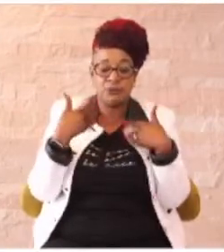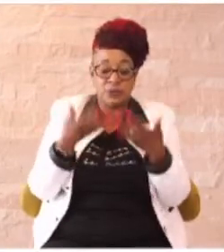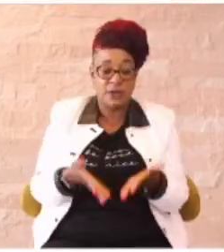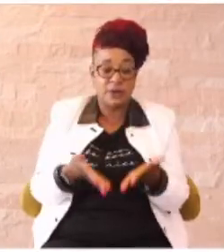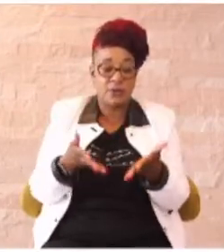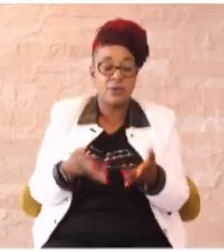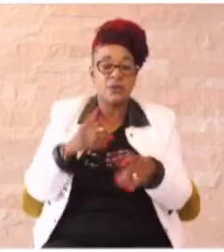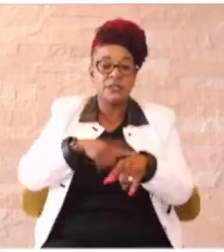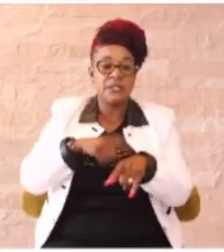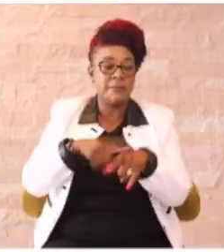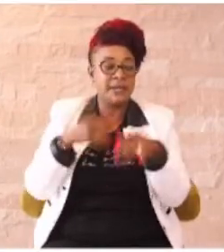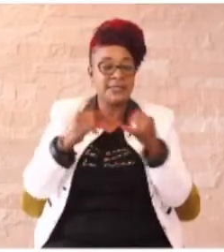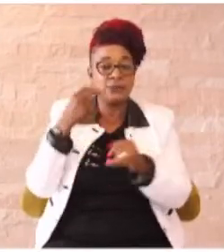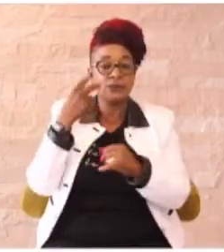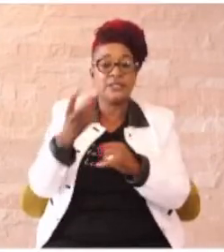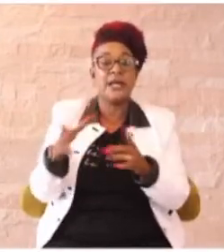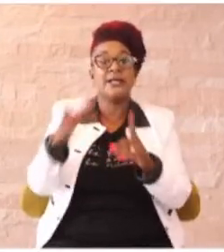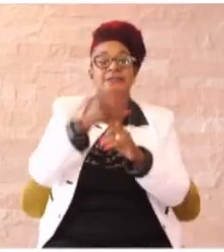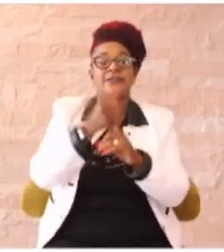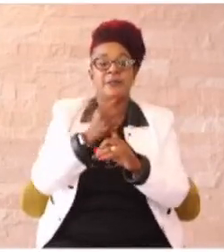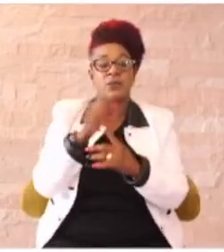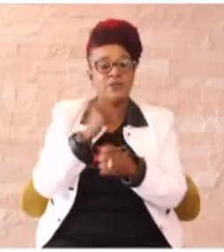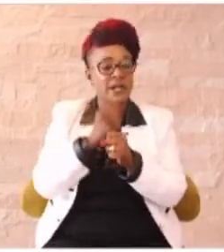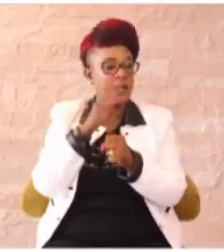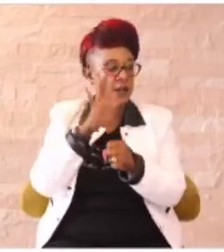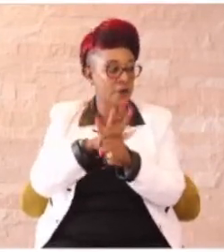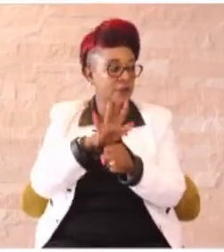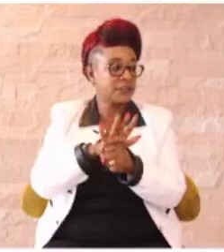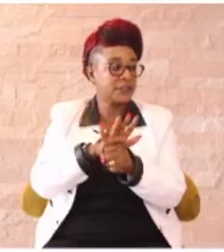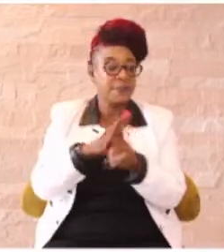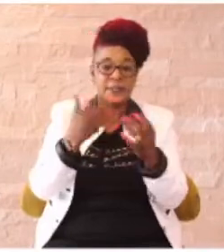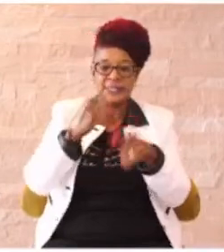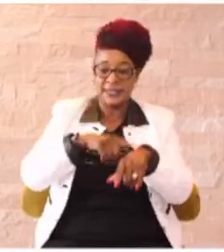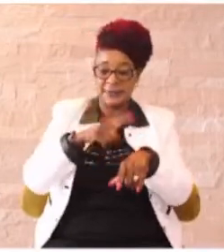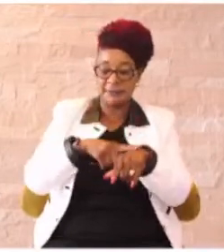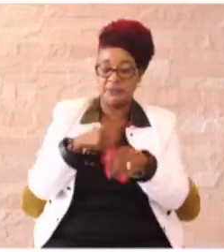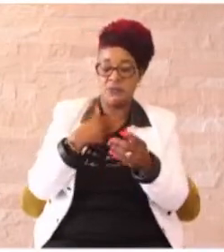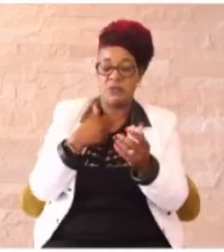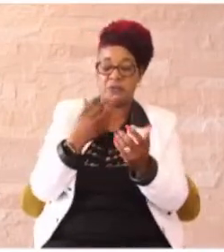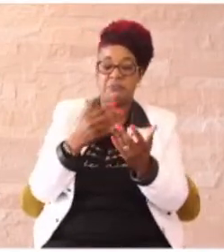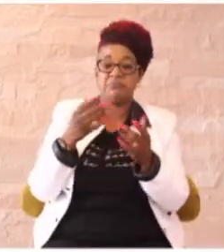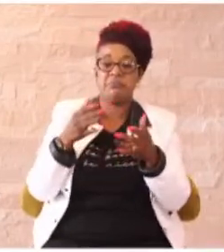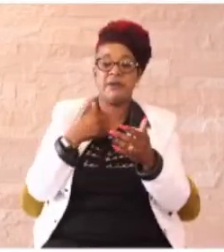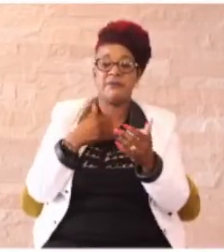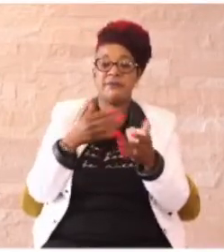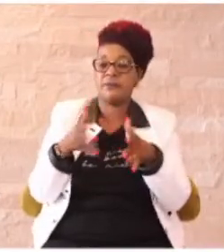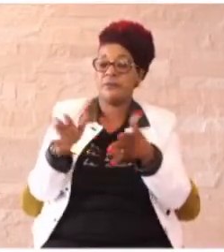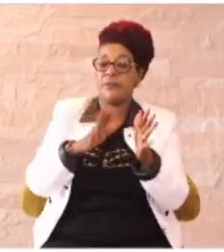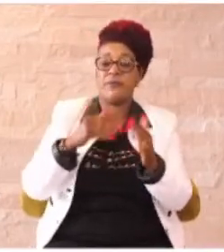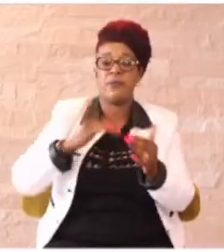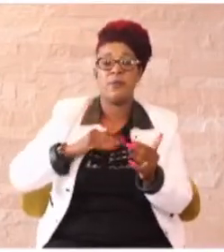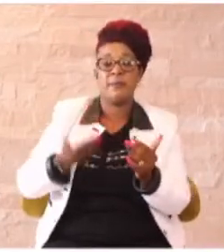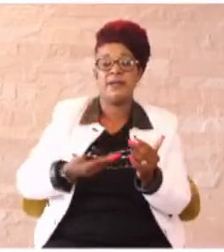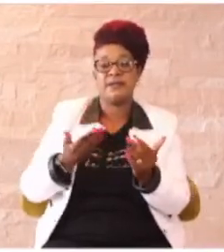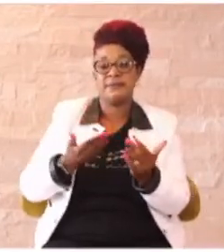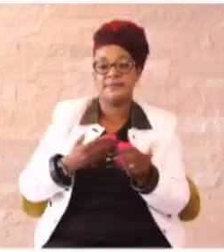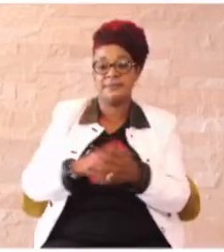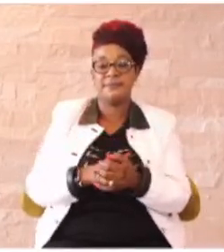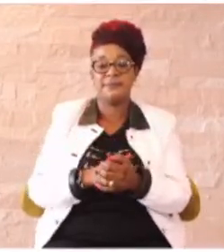look at the achievements, we've done so much, so when we remain on the cause, we can still make the voice of the woman visible.